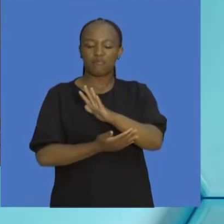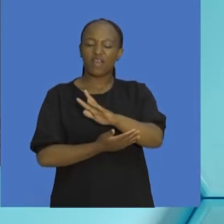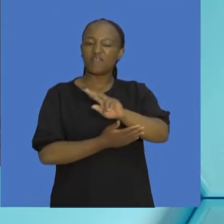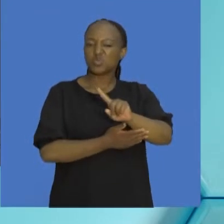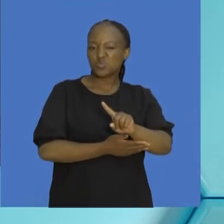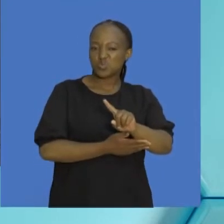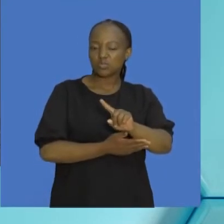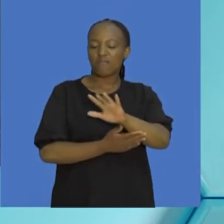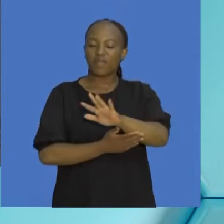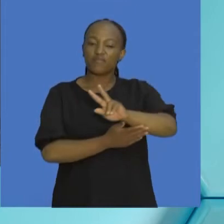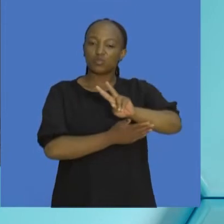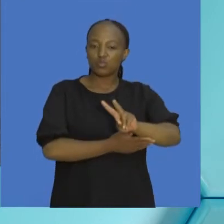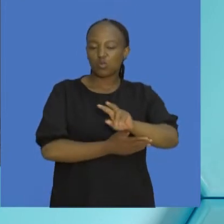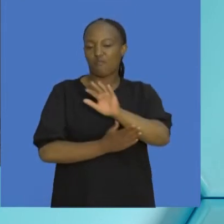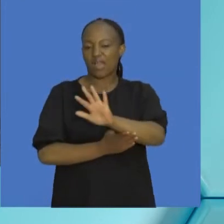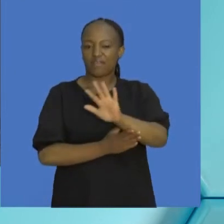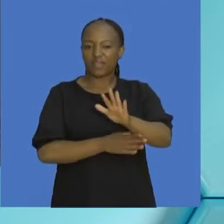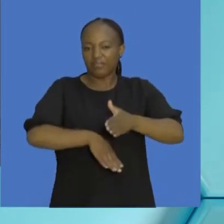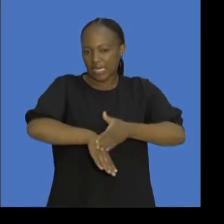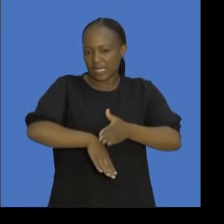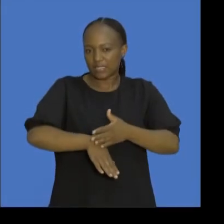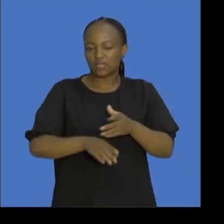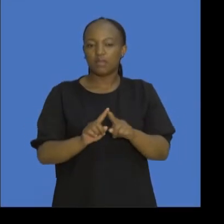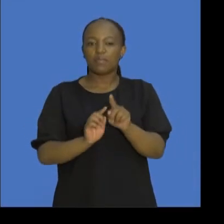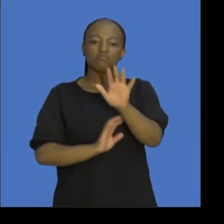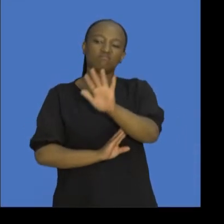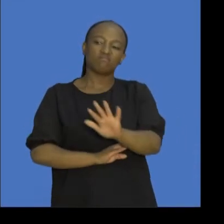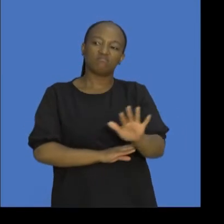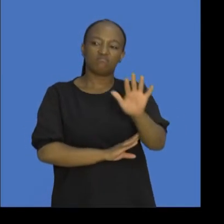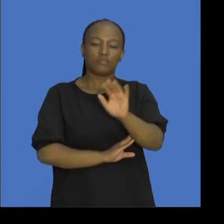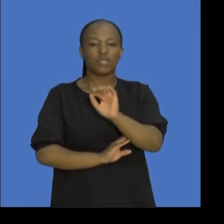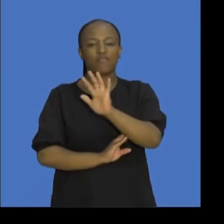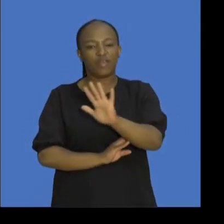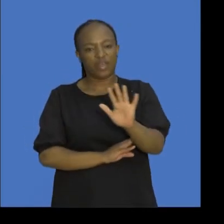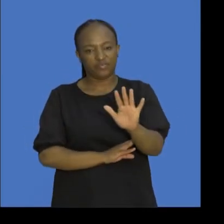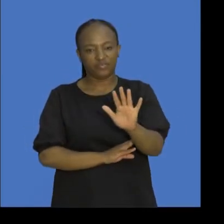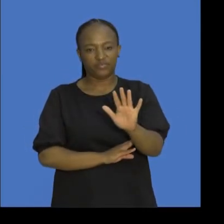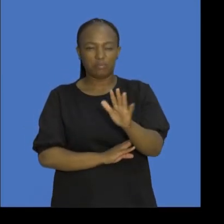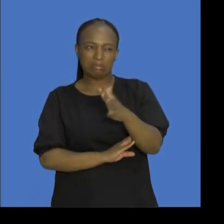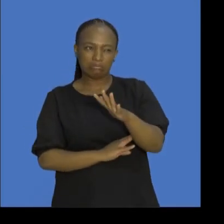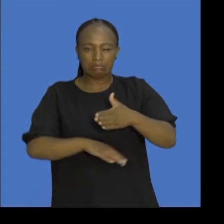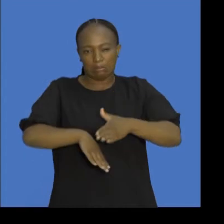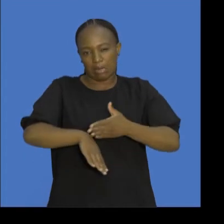52 minutes, by 55 minutes. The average is 55 minutes is in that interval.